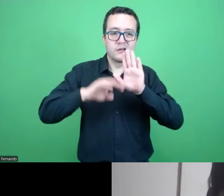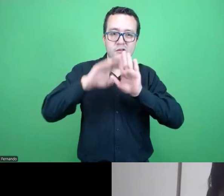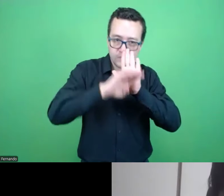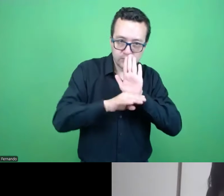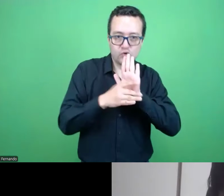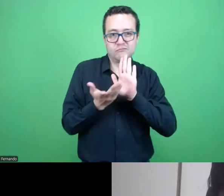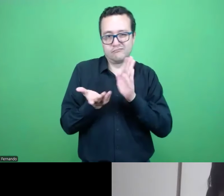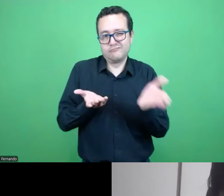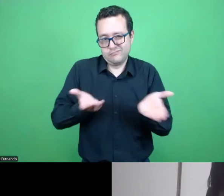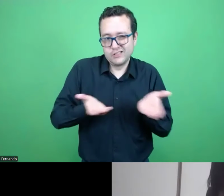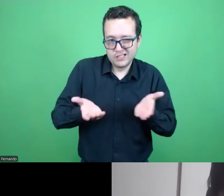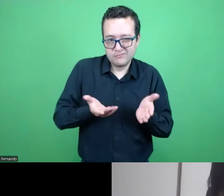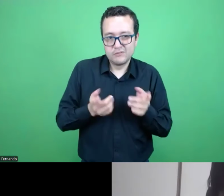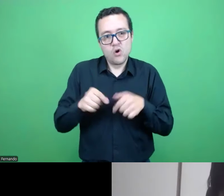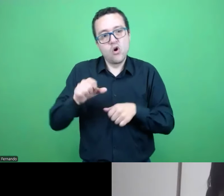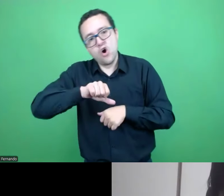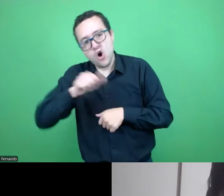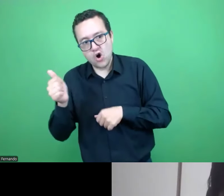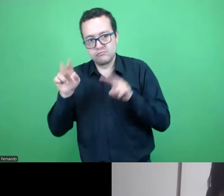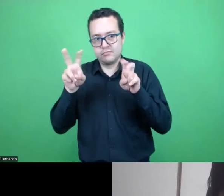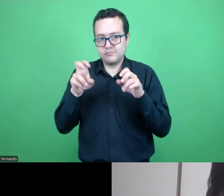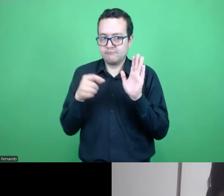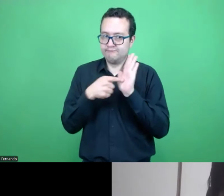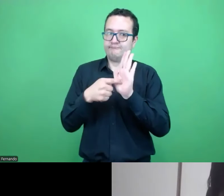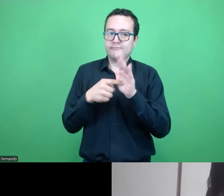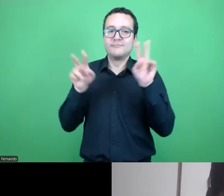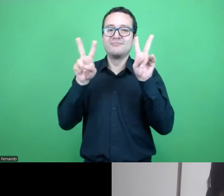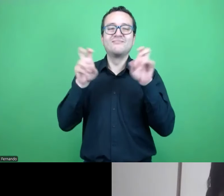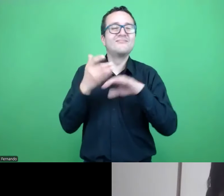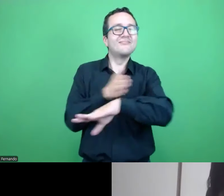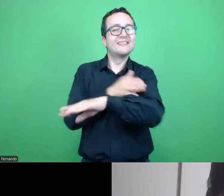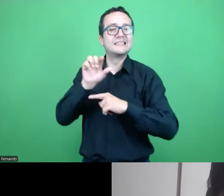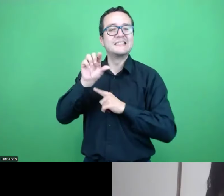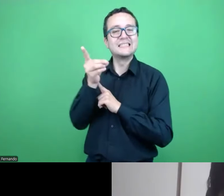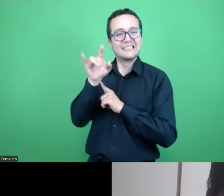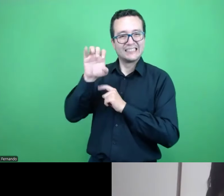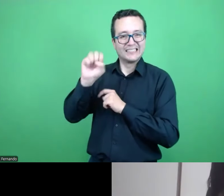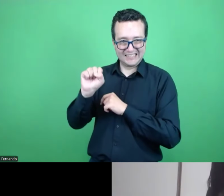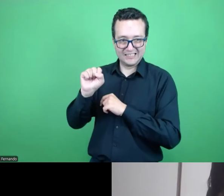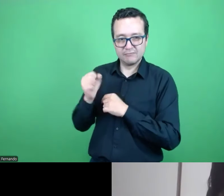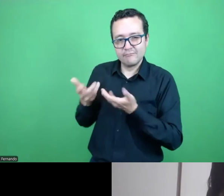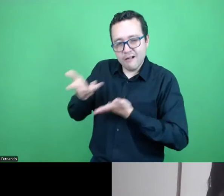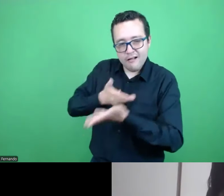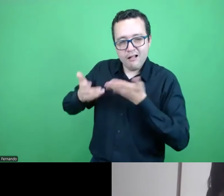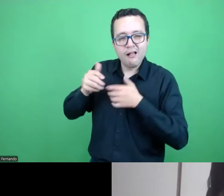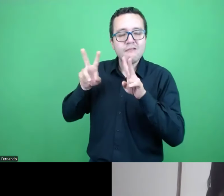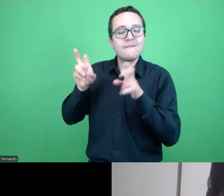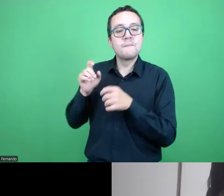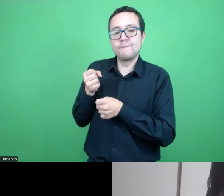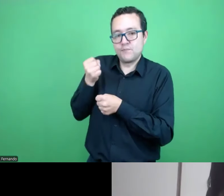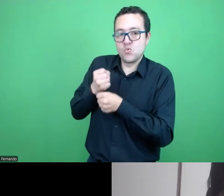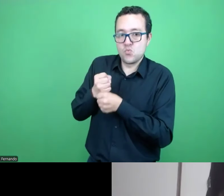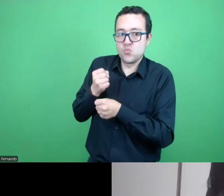was access to employment for youth with disabilities, very big one. And again, we recently